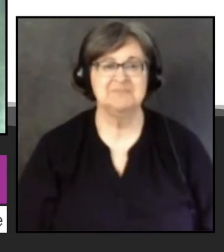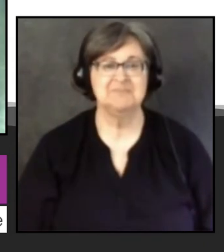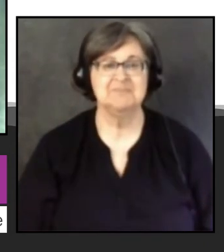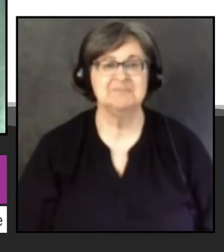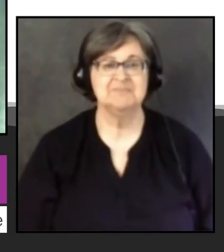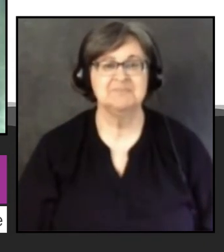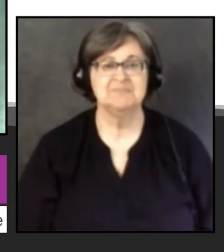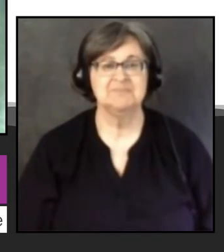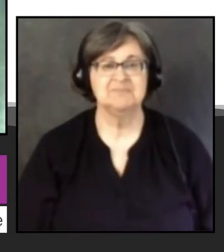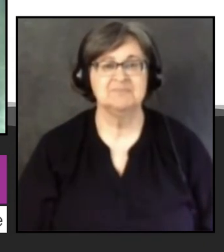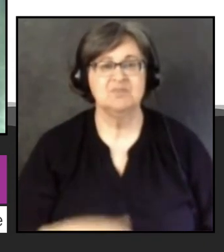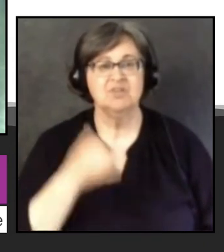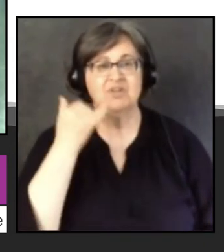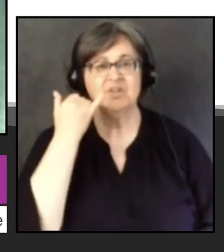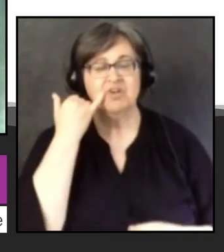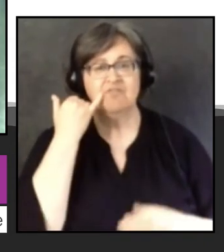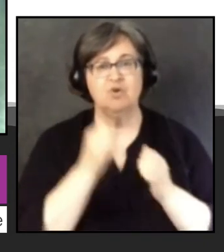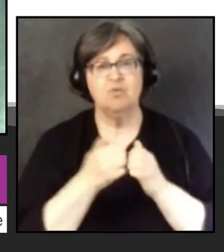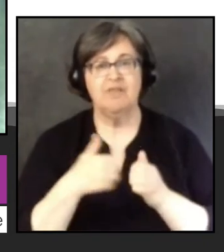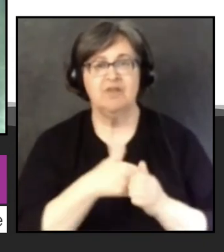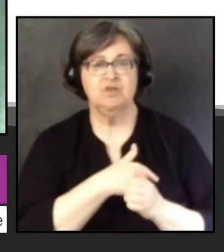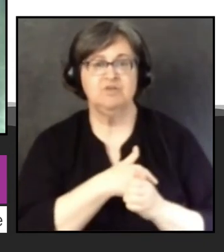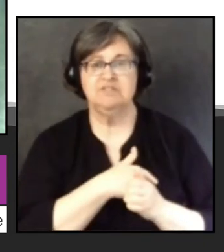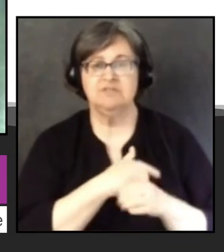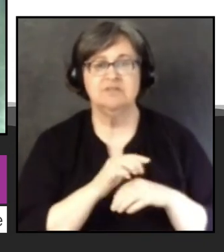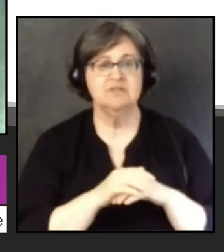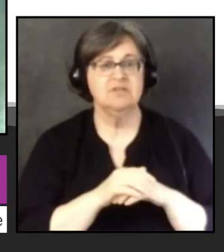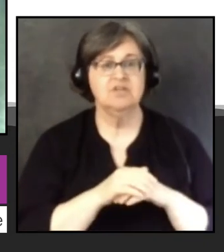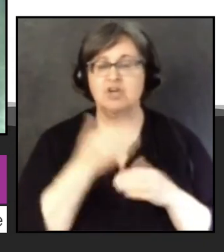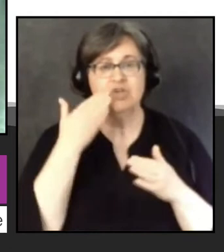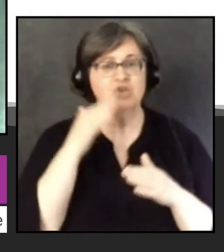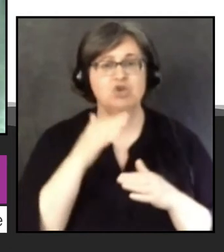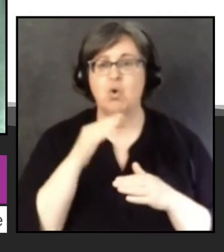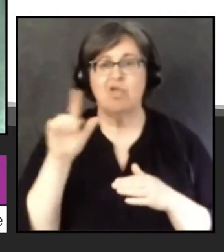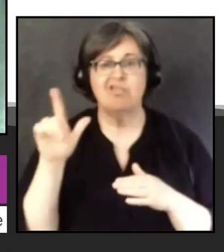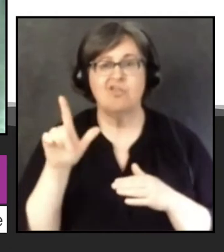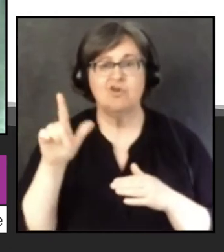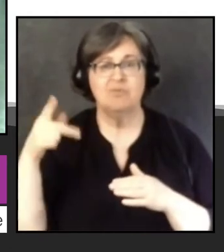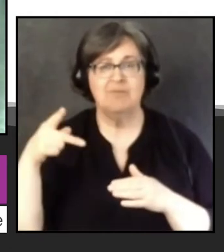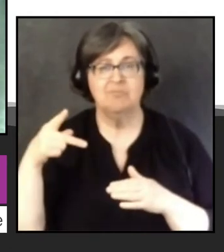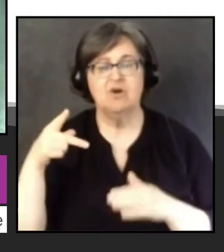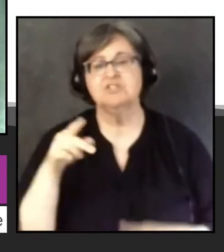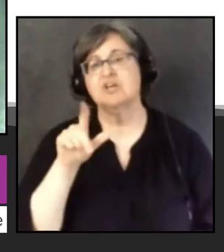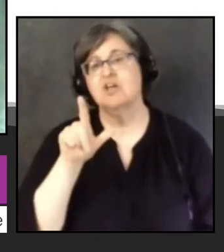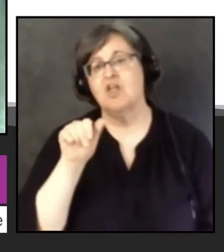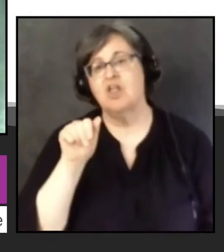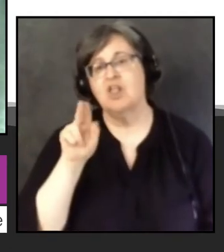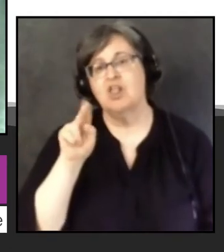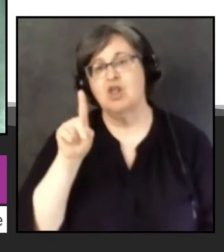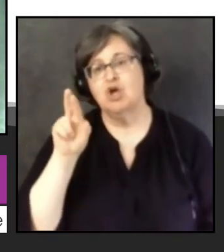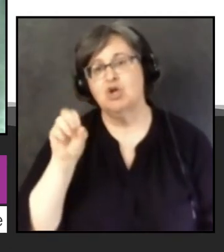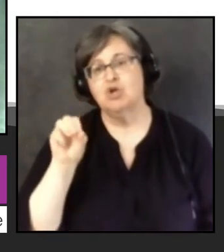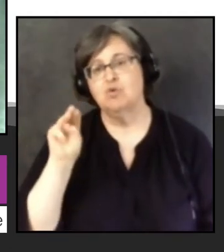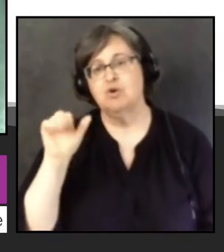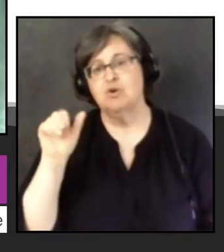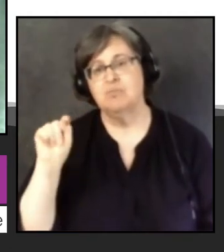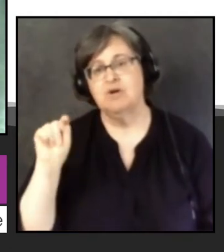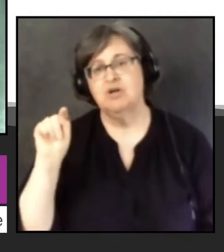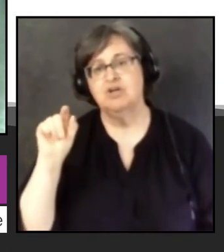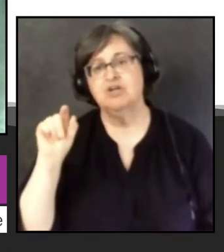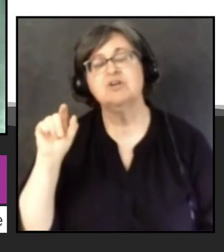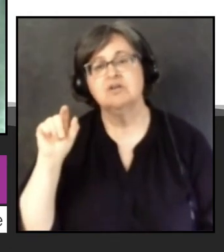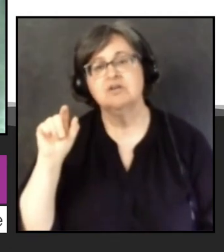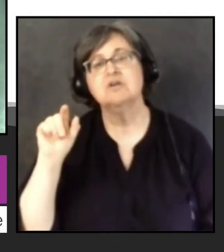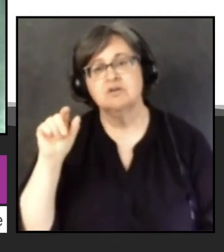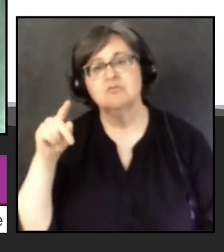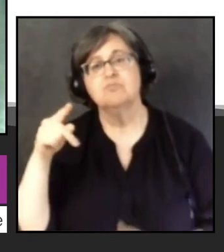If you are with us tonight and you are not familiar with the Laundromat Project, we are an arts organization that advances